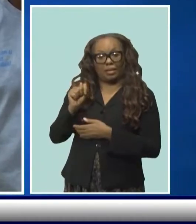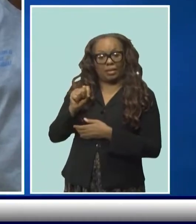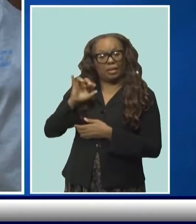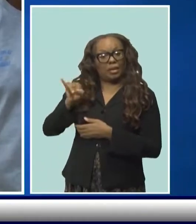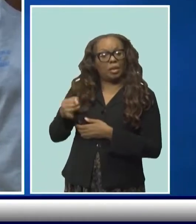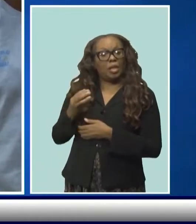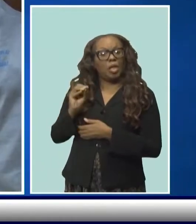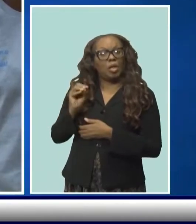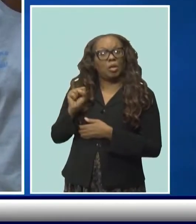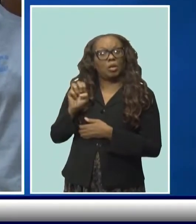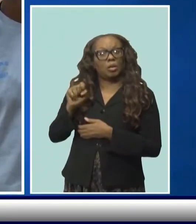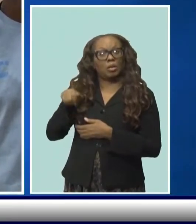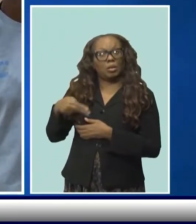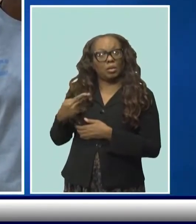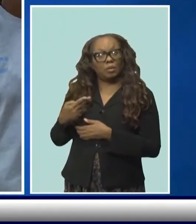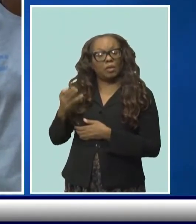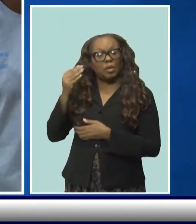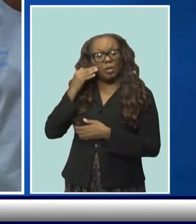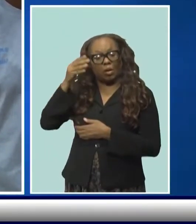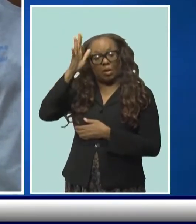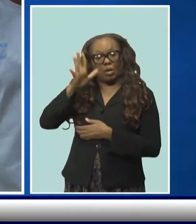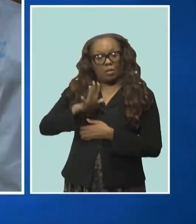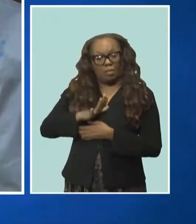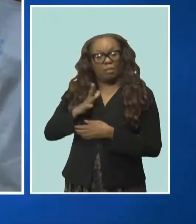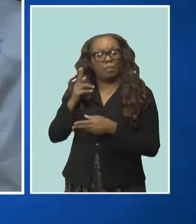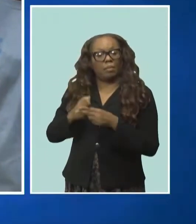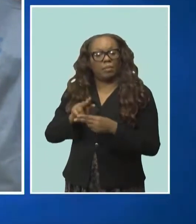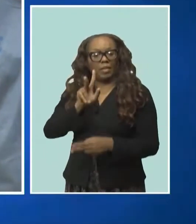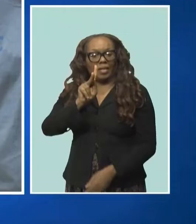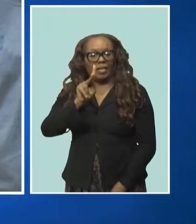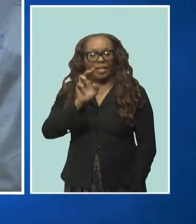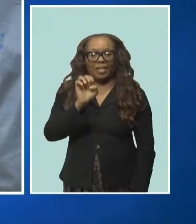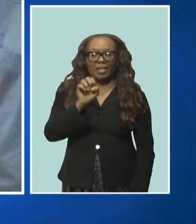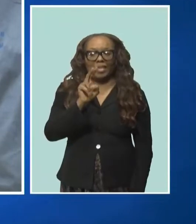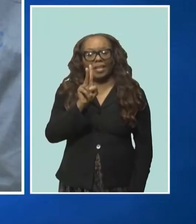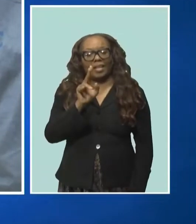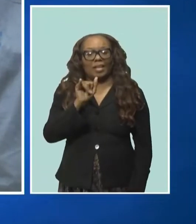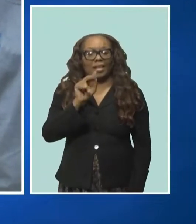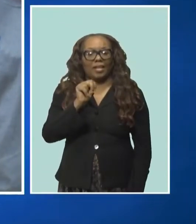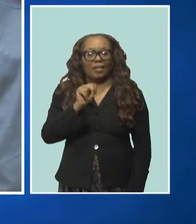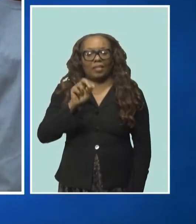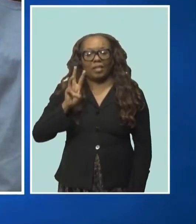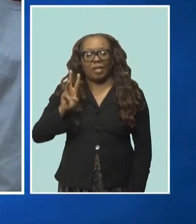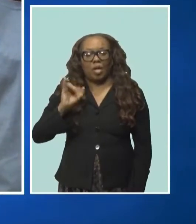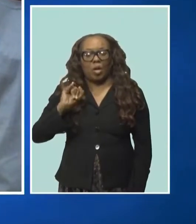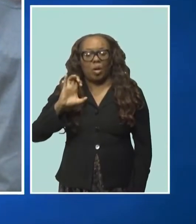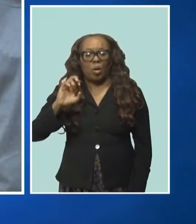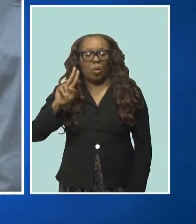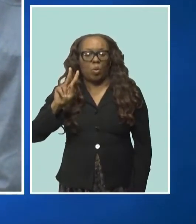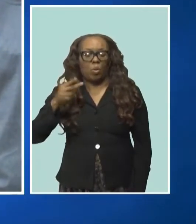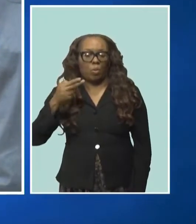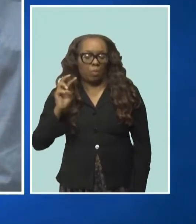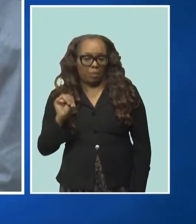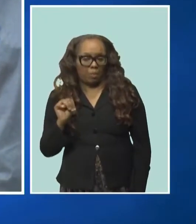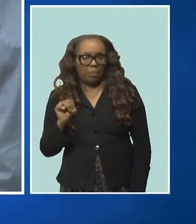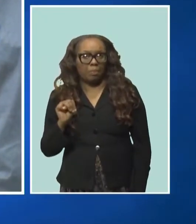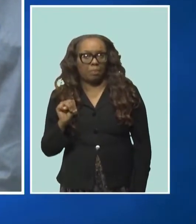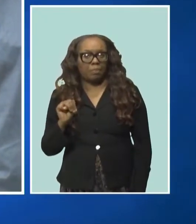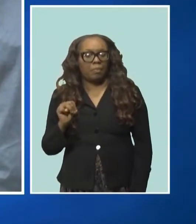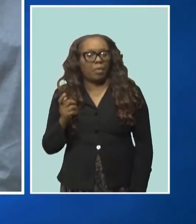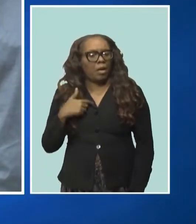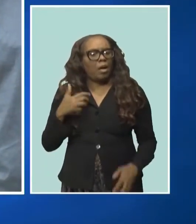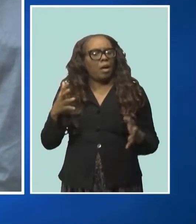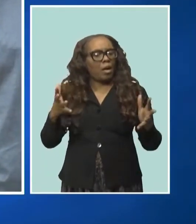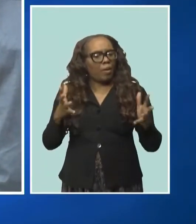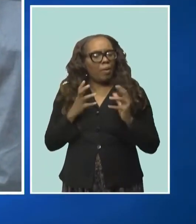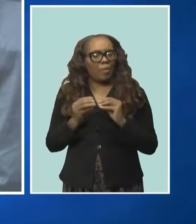the middle order batsman Kevin Wickham. And we want for you during this tournament to produce more